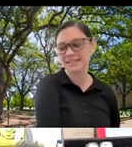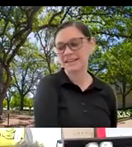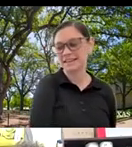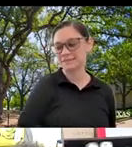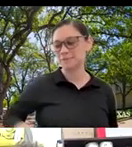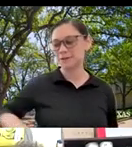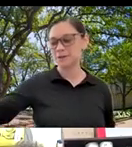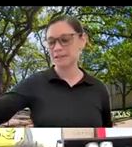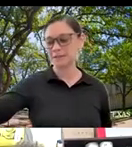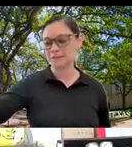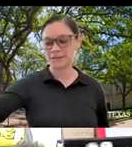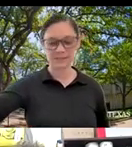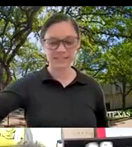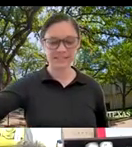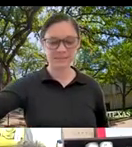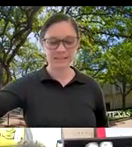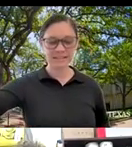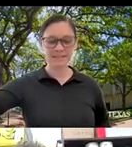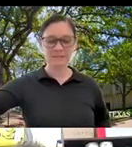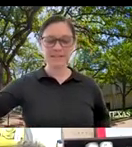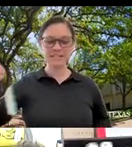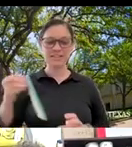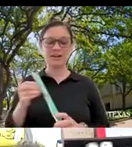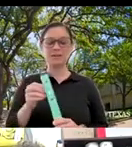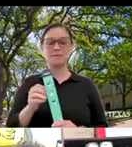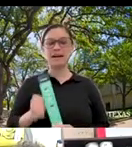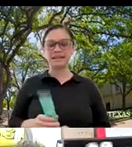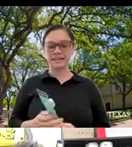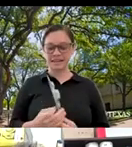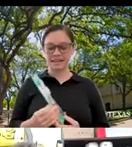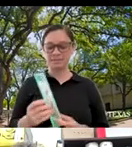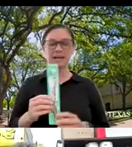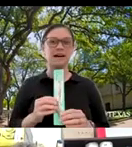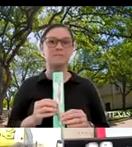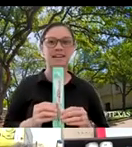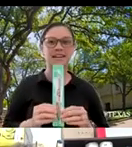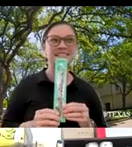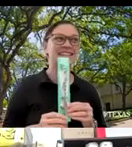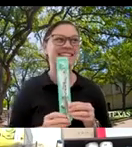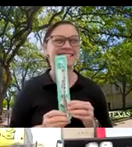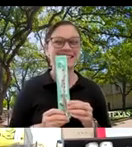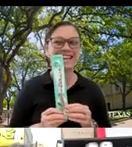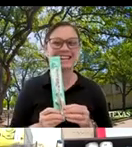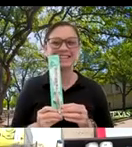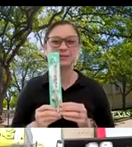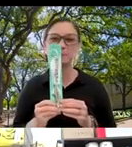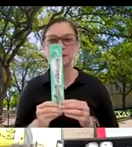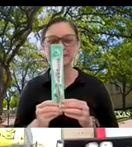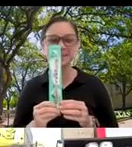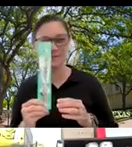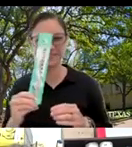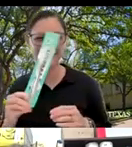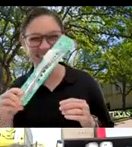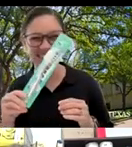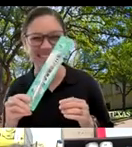it pretty quickly with all of us. So I'm going to share my object is a